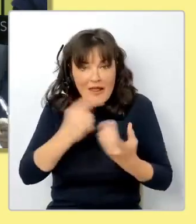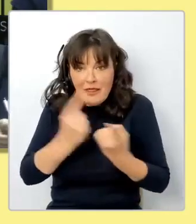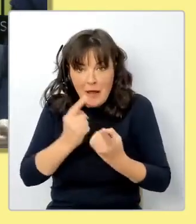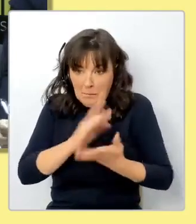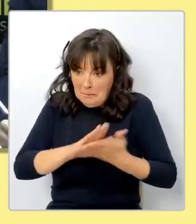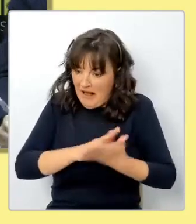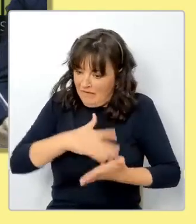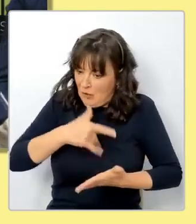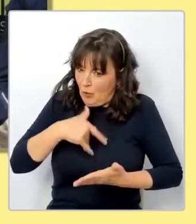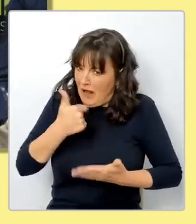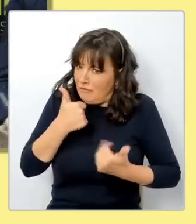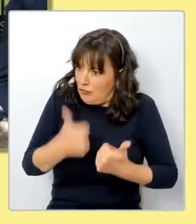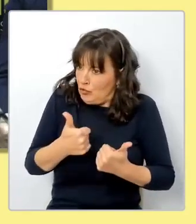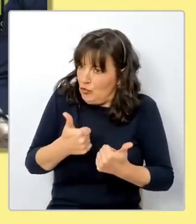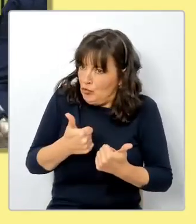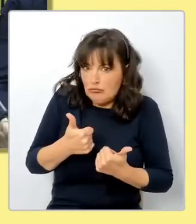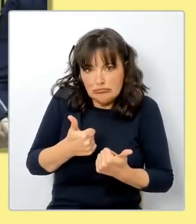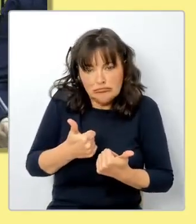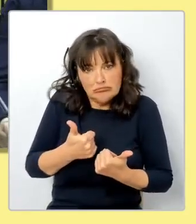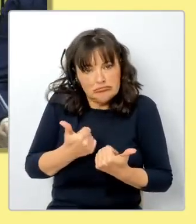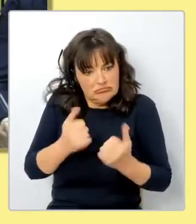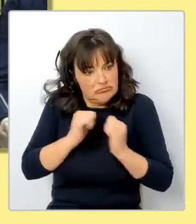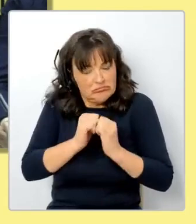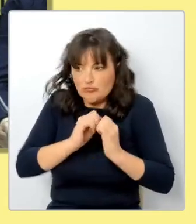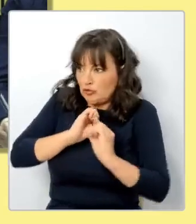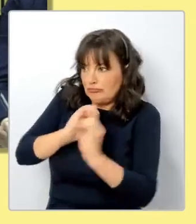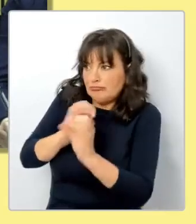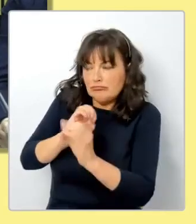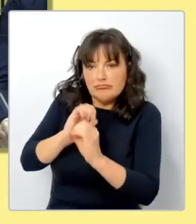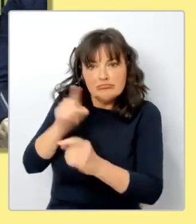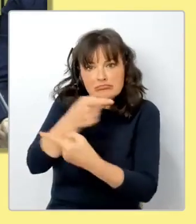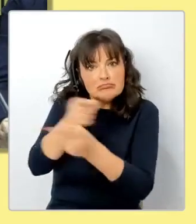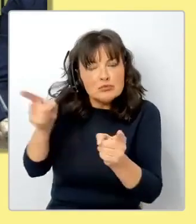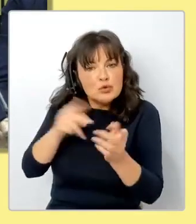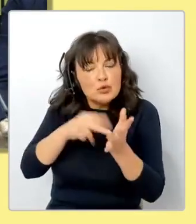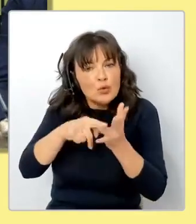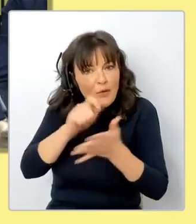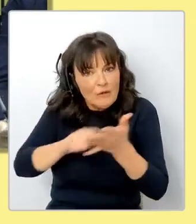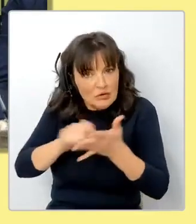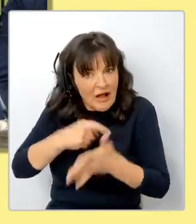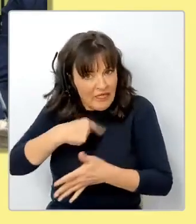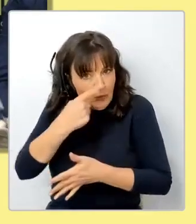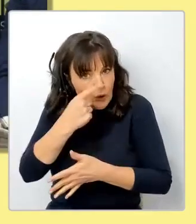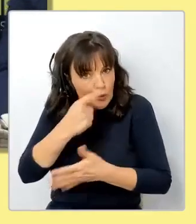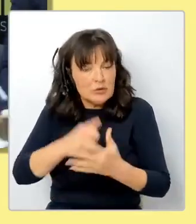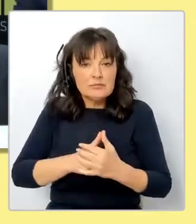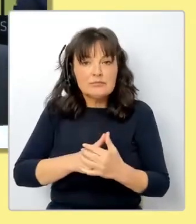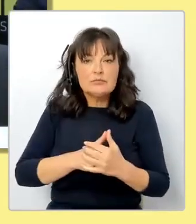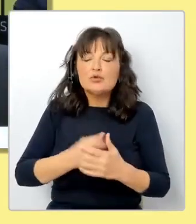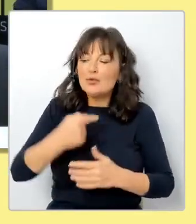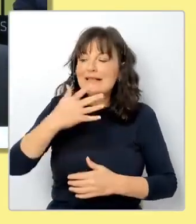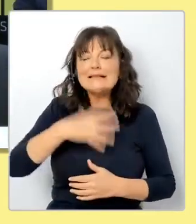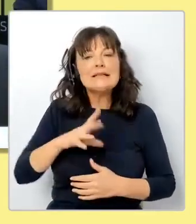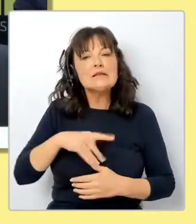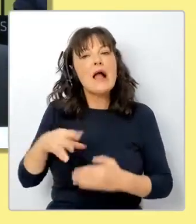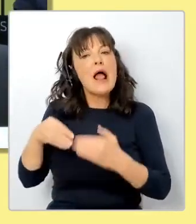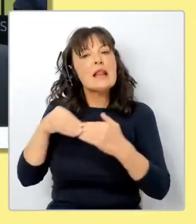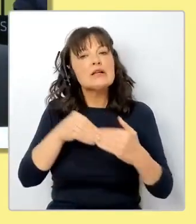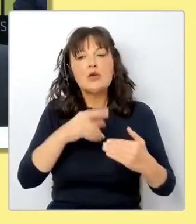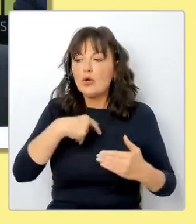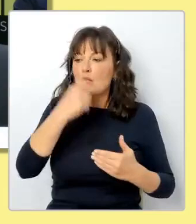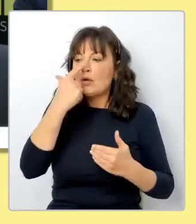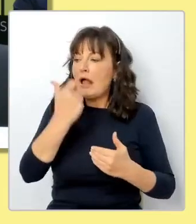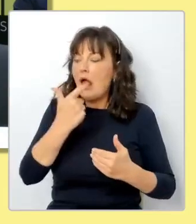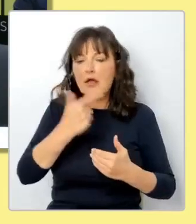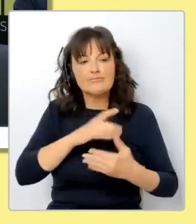can't persuade more people to the cause of independence. So we need a leader that can reach out, can earn the